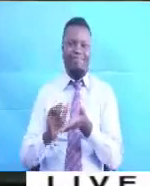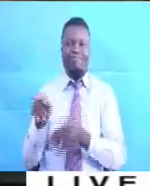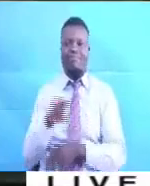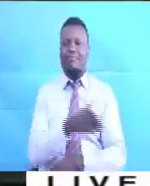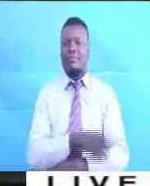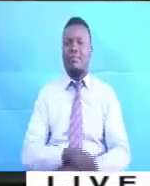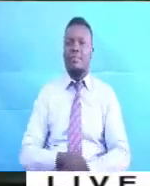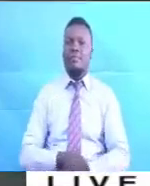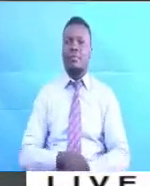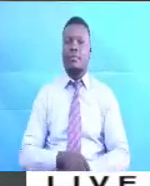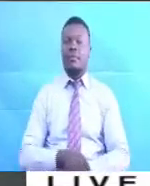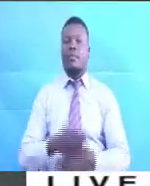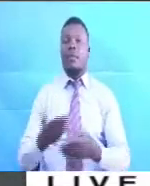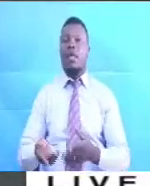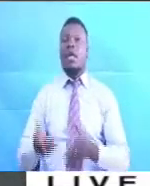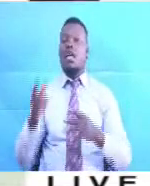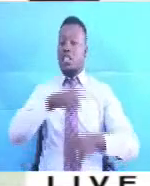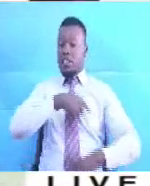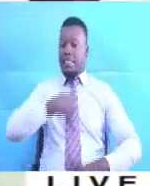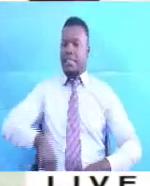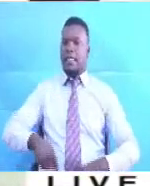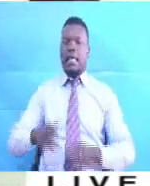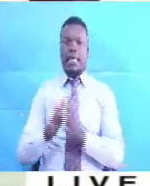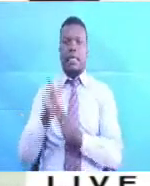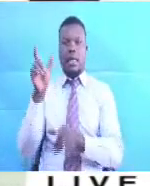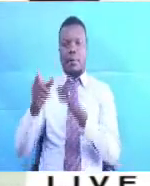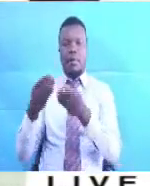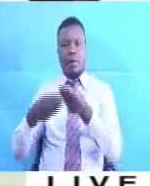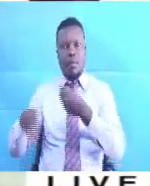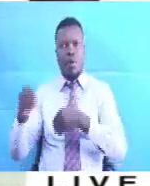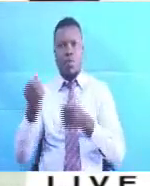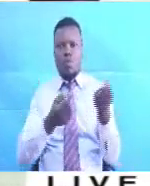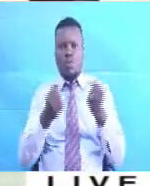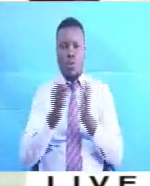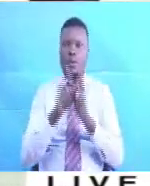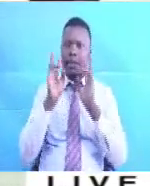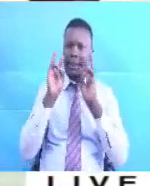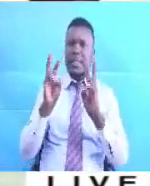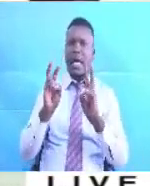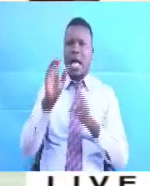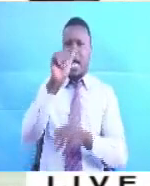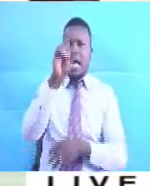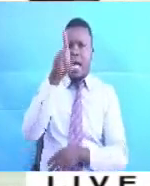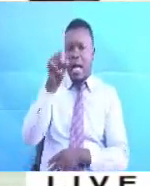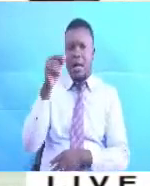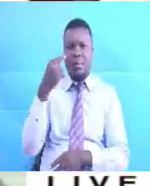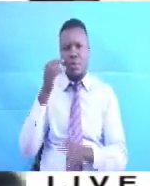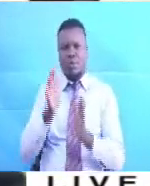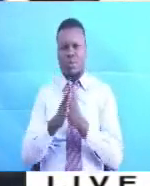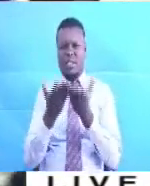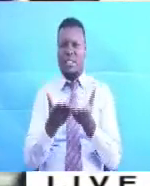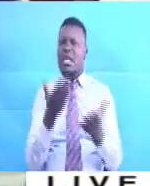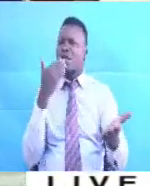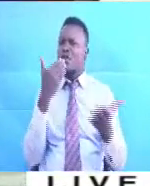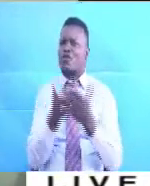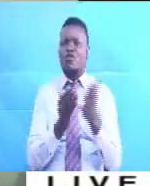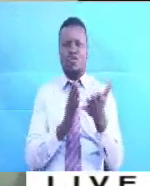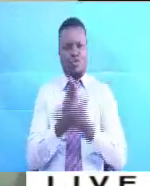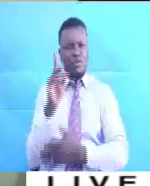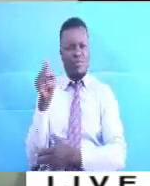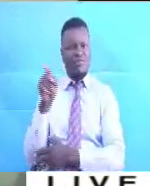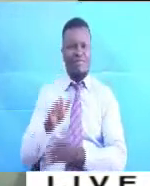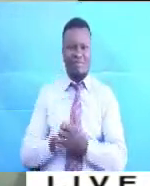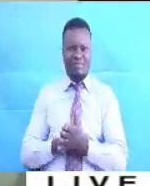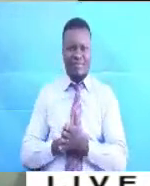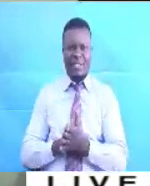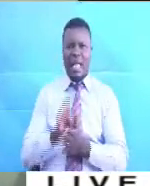Potential car buyers in China have found that an online advert for a luxury sports car was just too good to be true. A